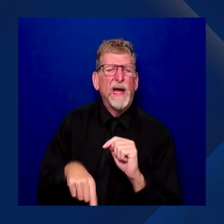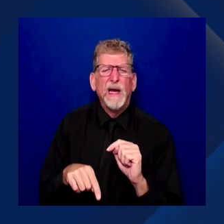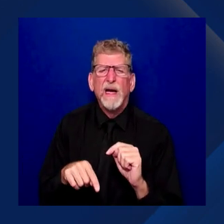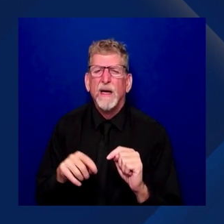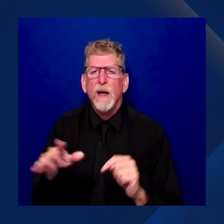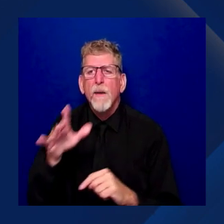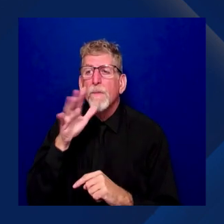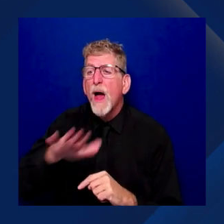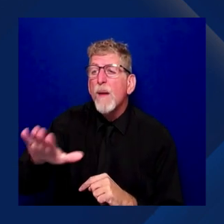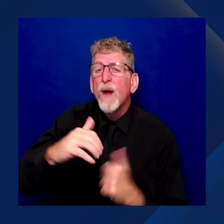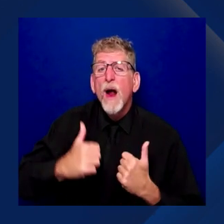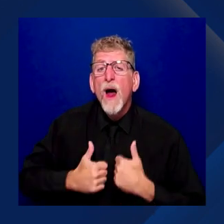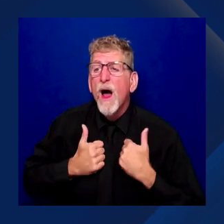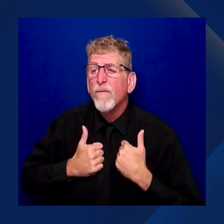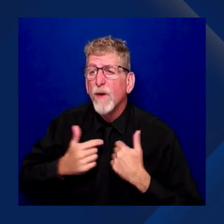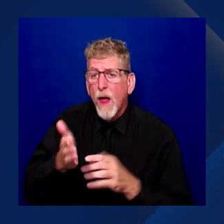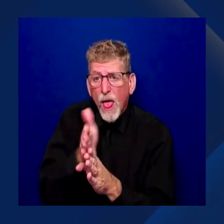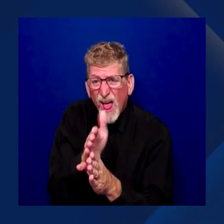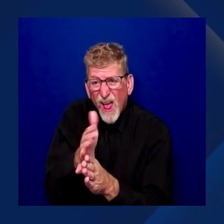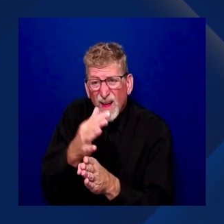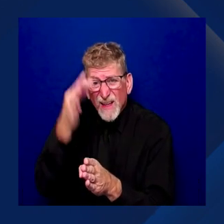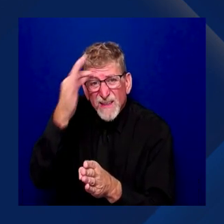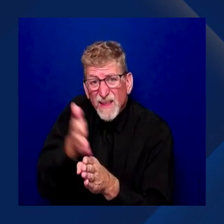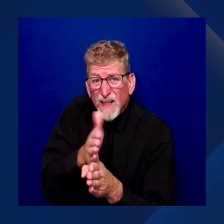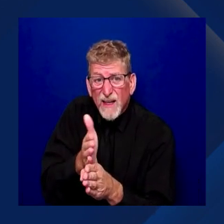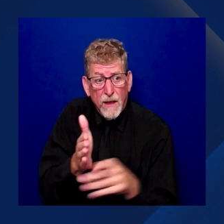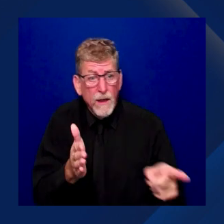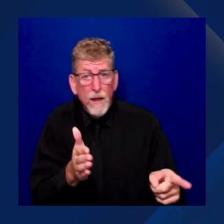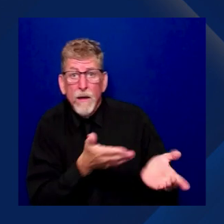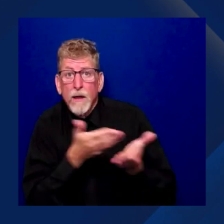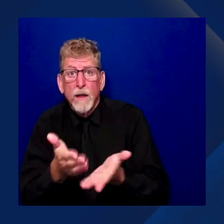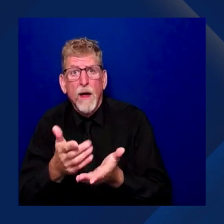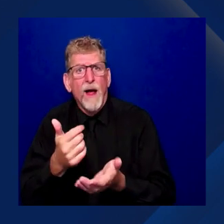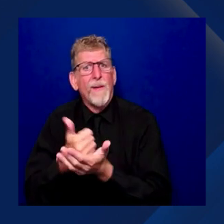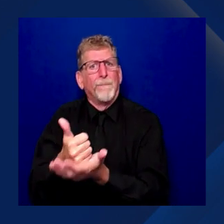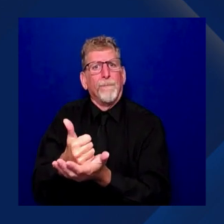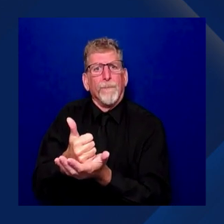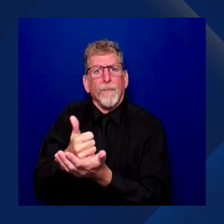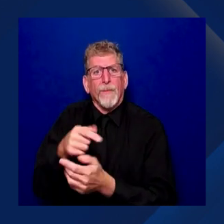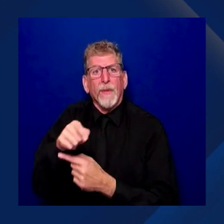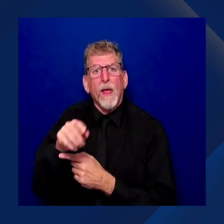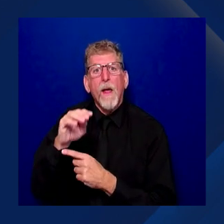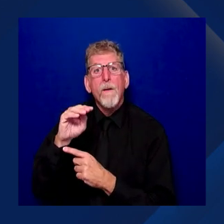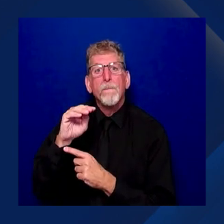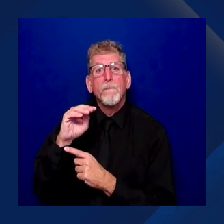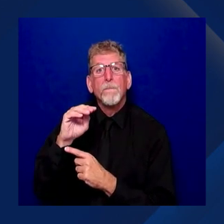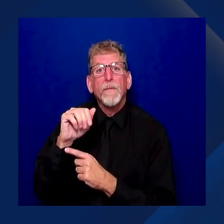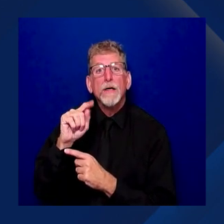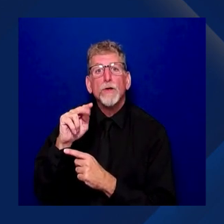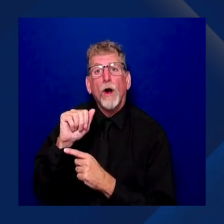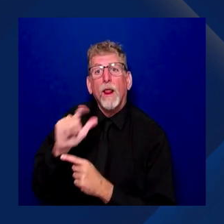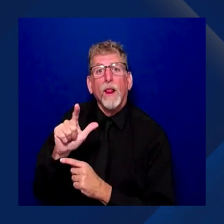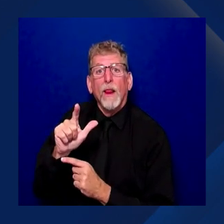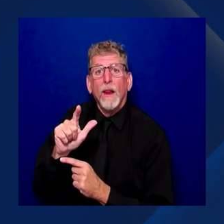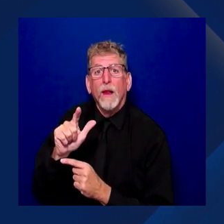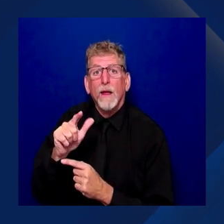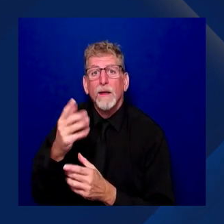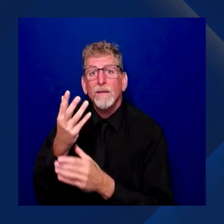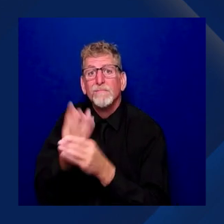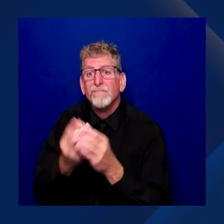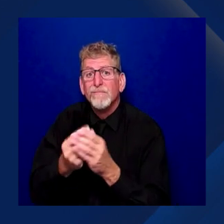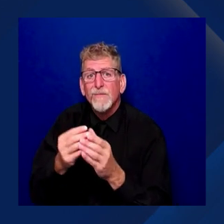save. And now we know from maternal mortality review committees that have examined pregnancy-related deaths that mental